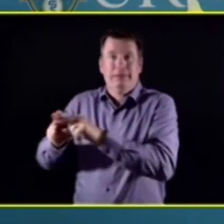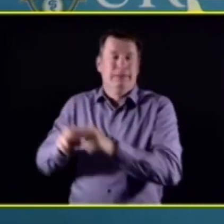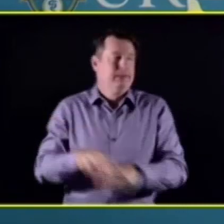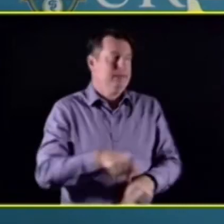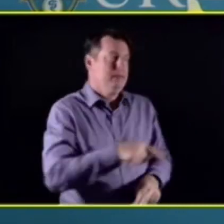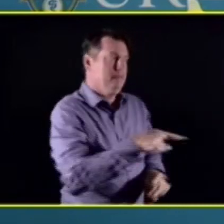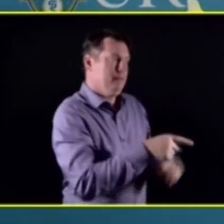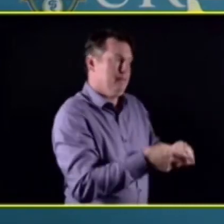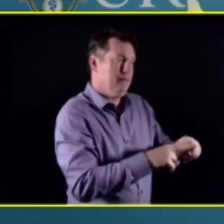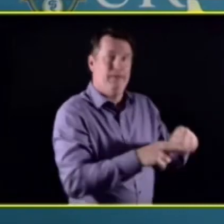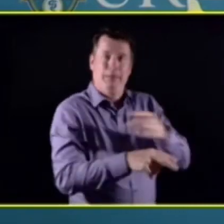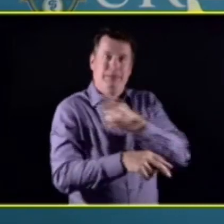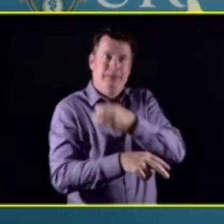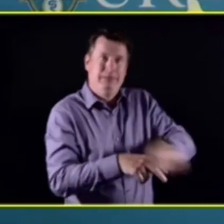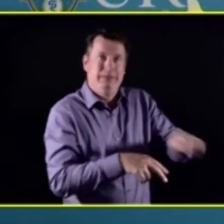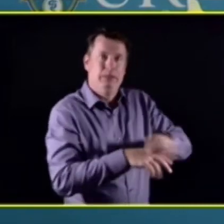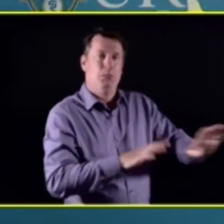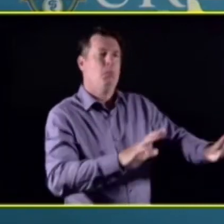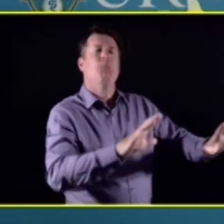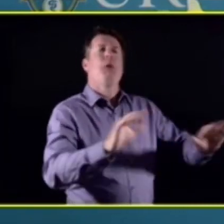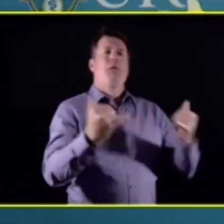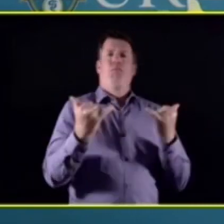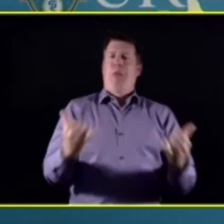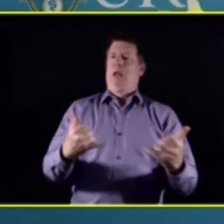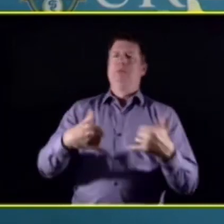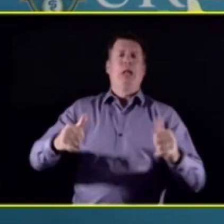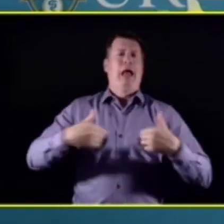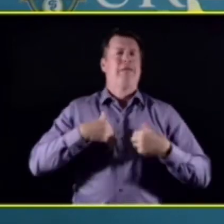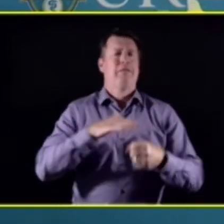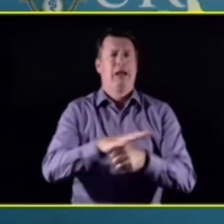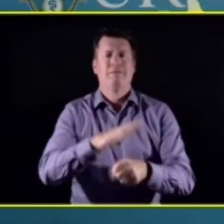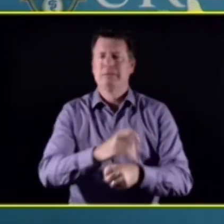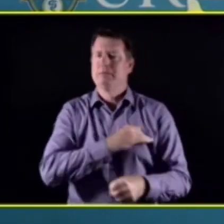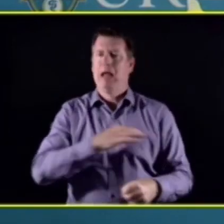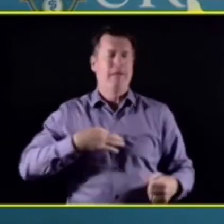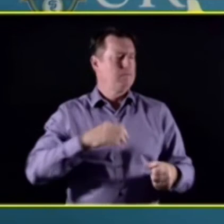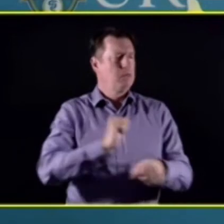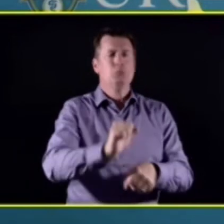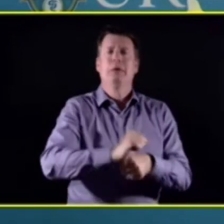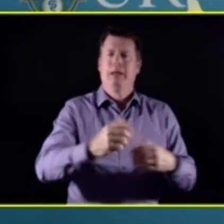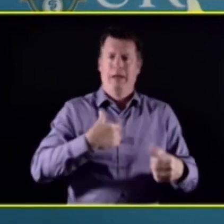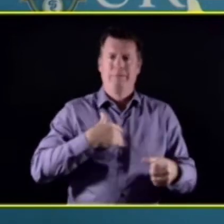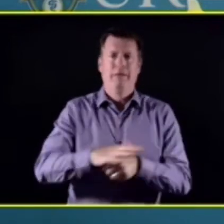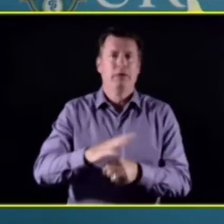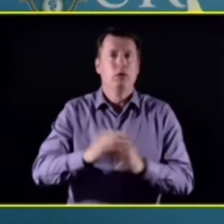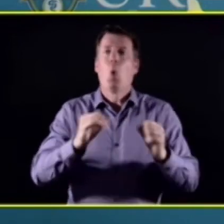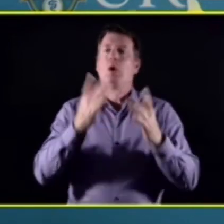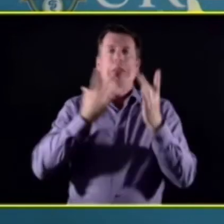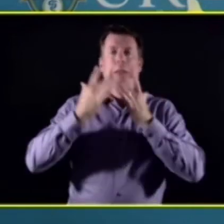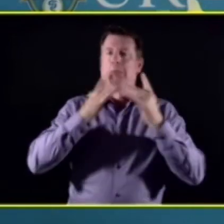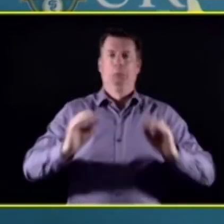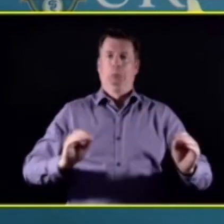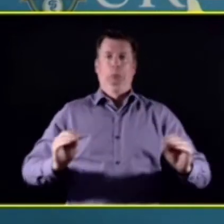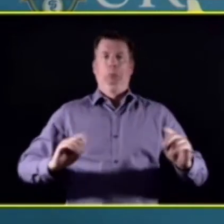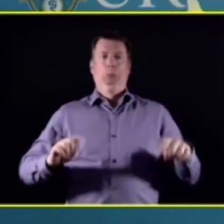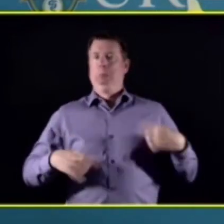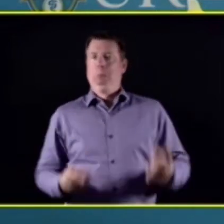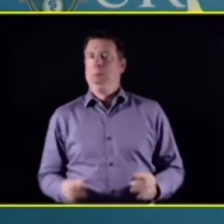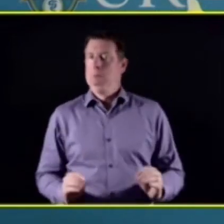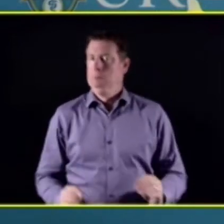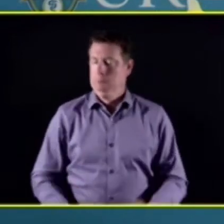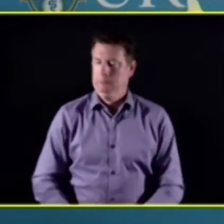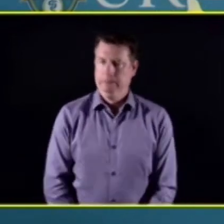it and not see any real staffing issues. All right, thanks very much, you